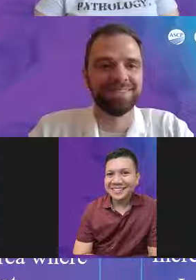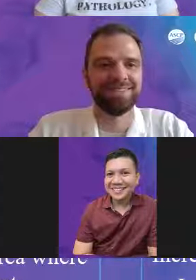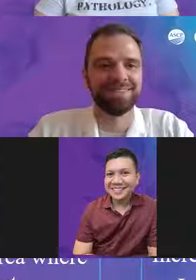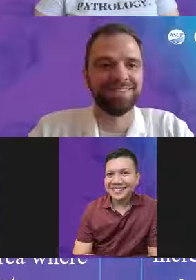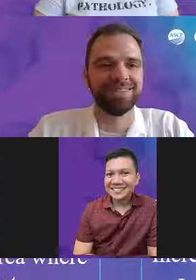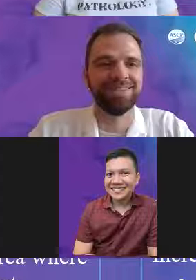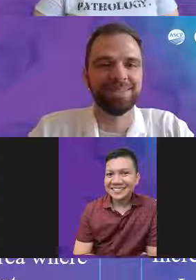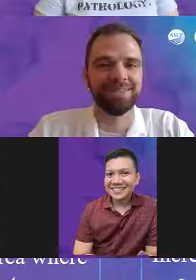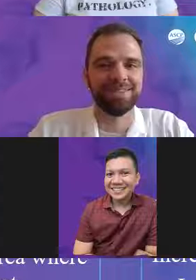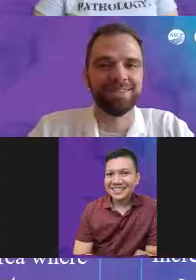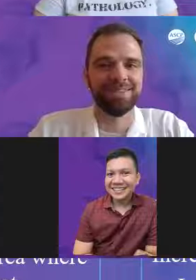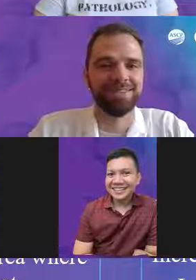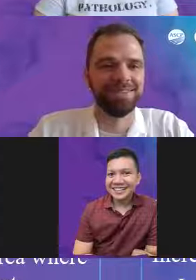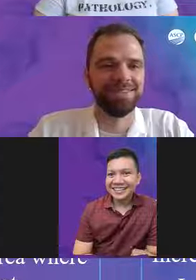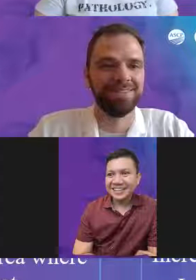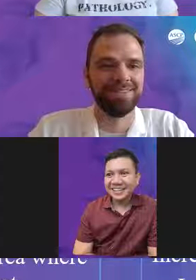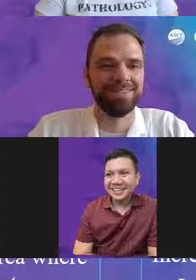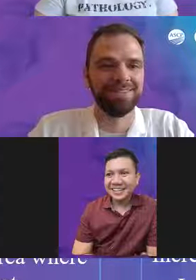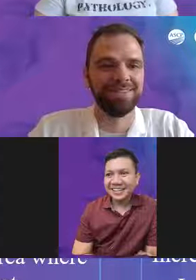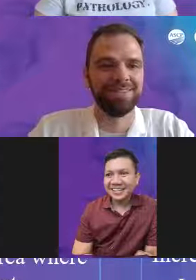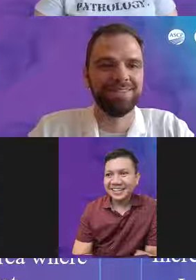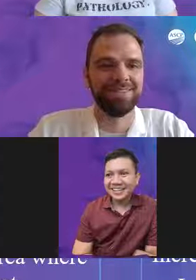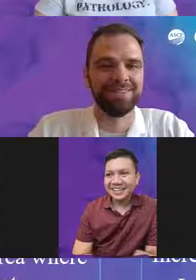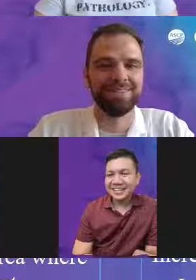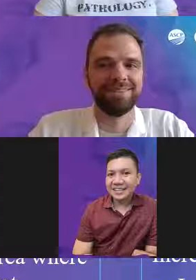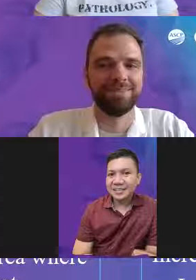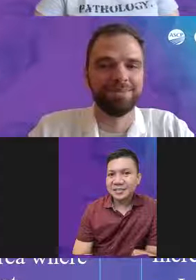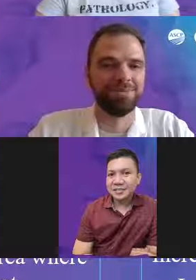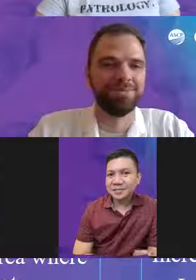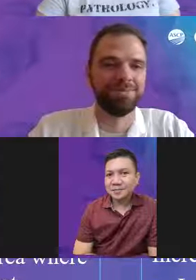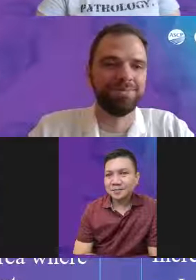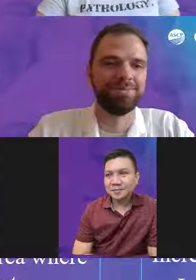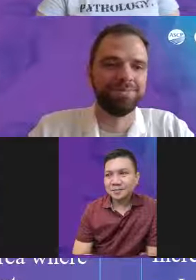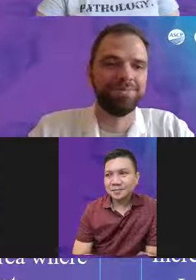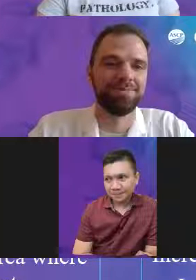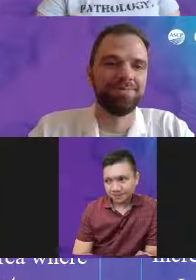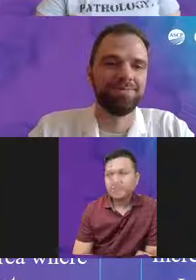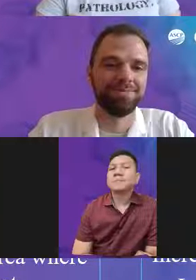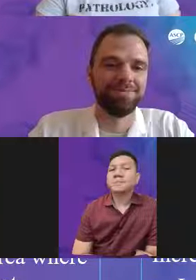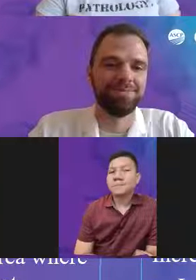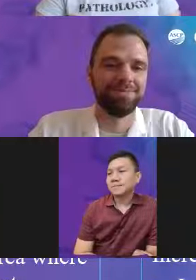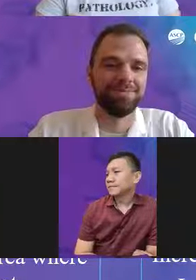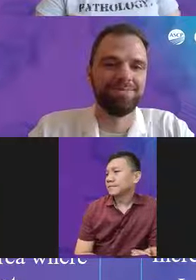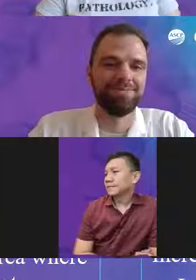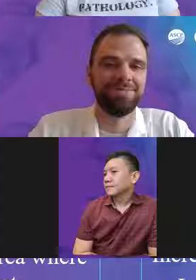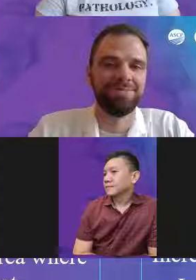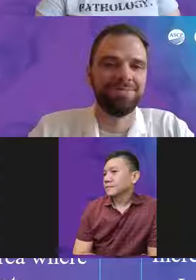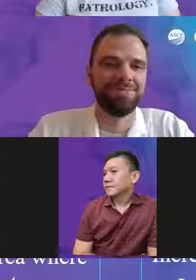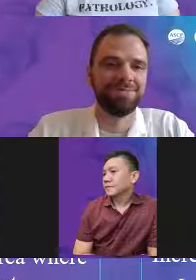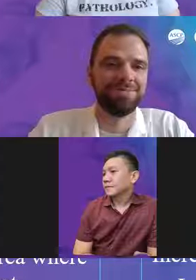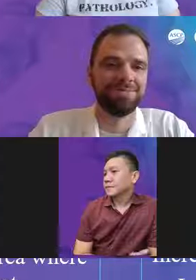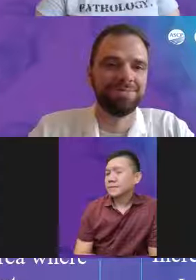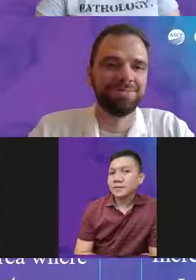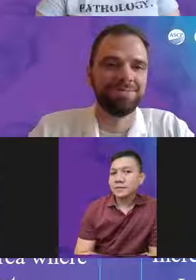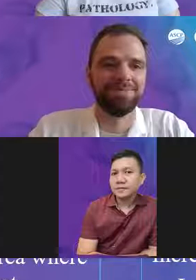So the size of the RBC is also, again, with the RDW, and